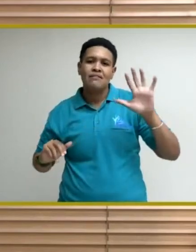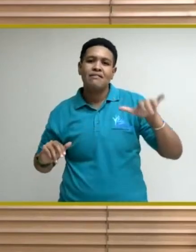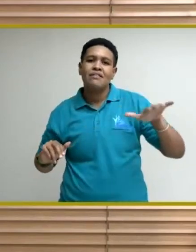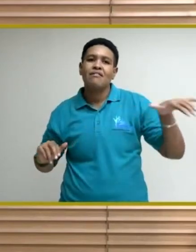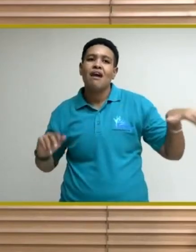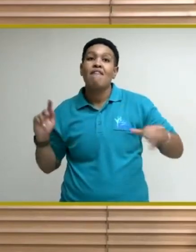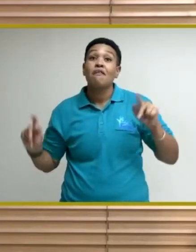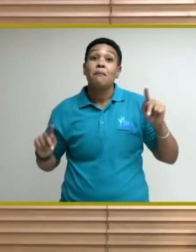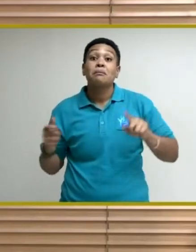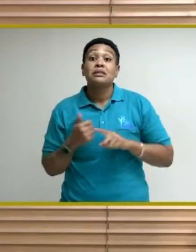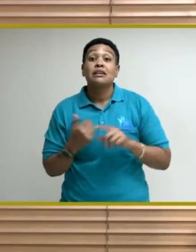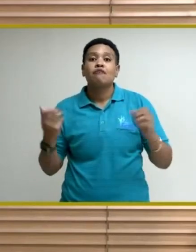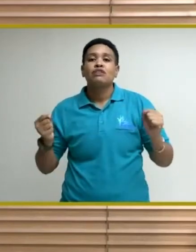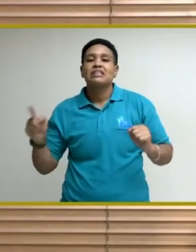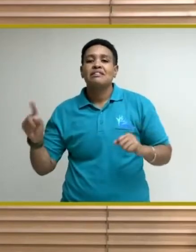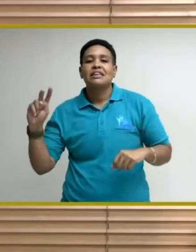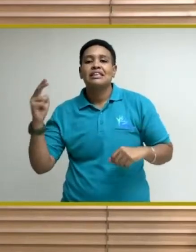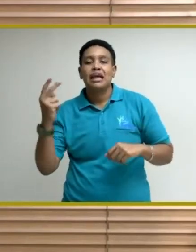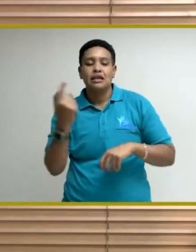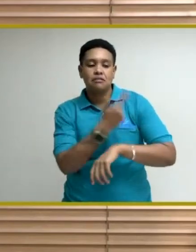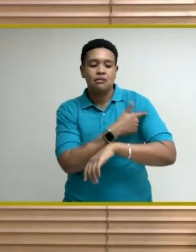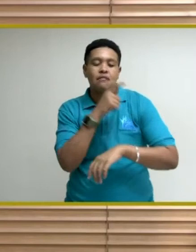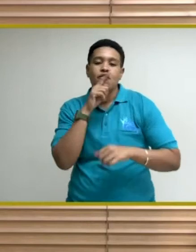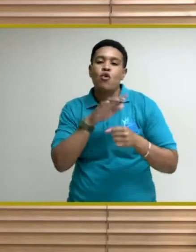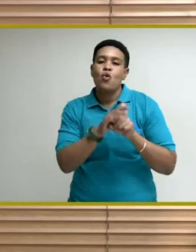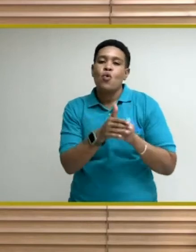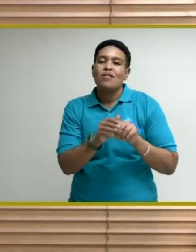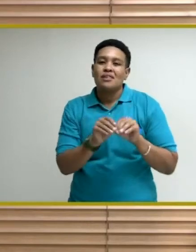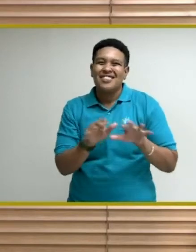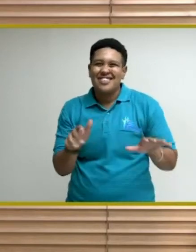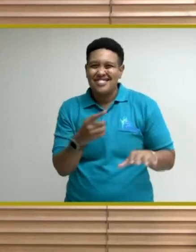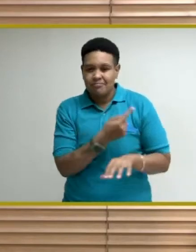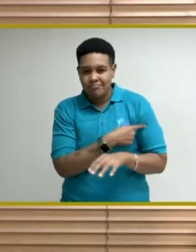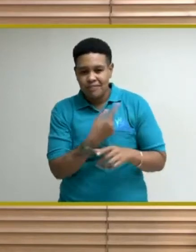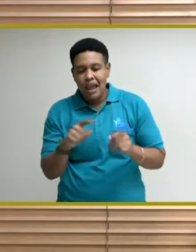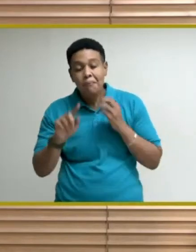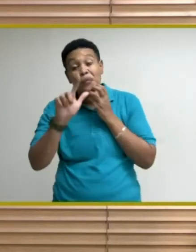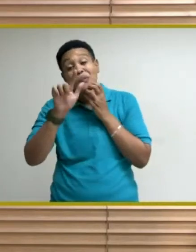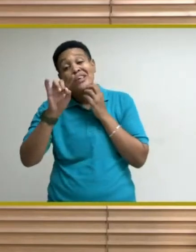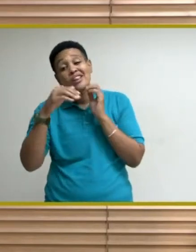28,355 persons have received their second dose of the COVID-19 vaccine. So